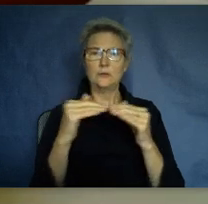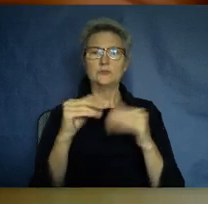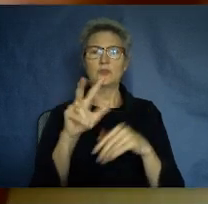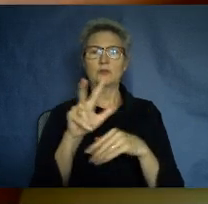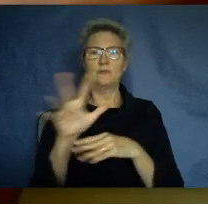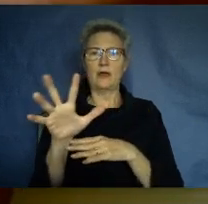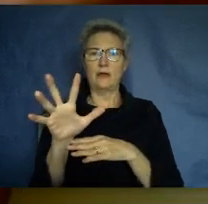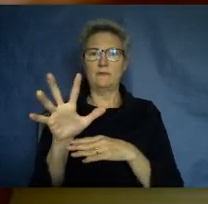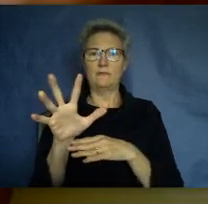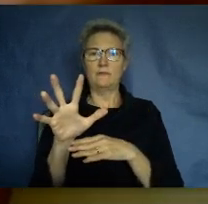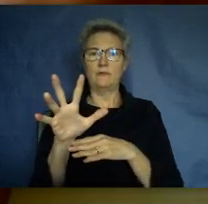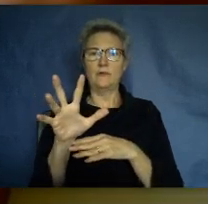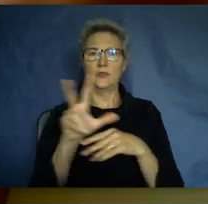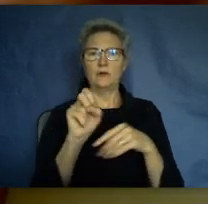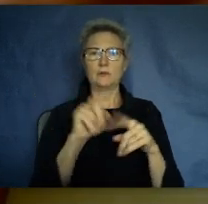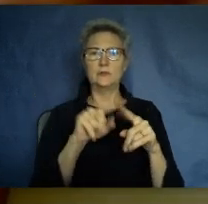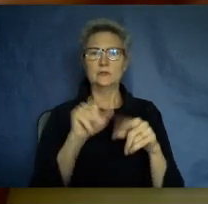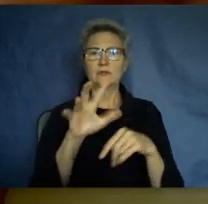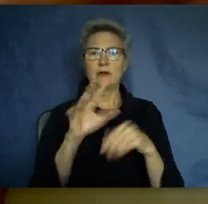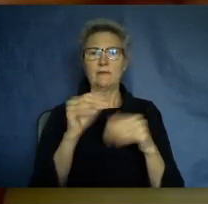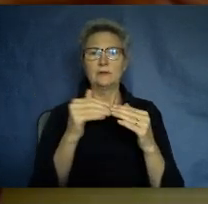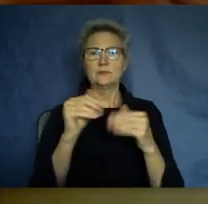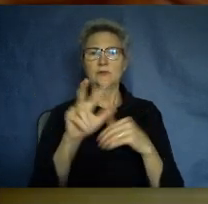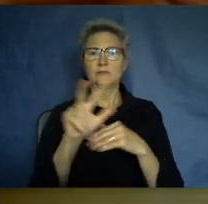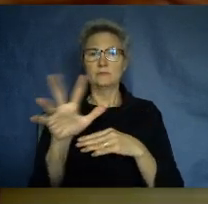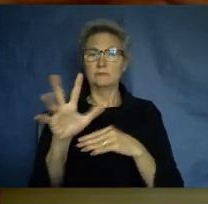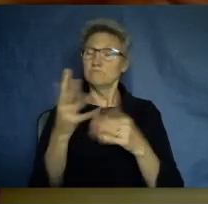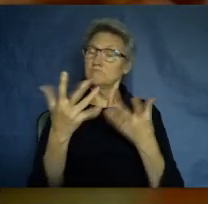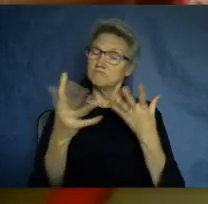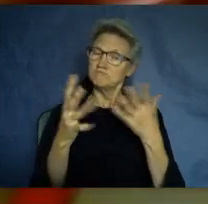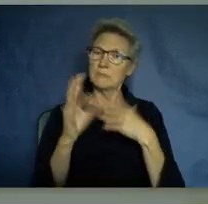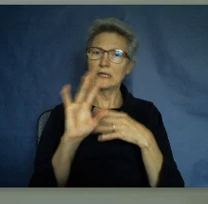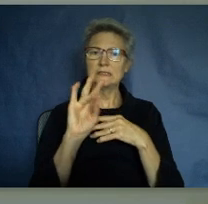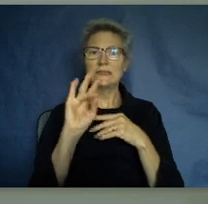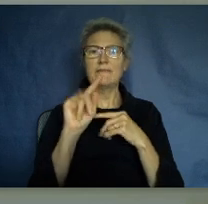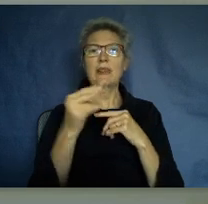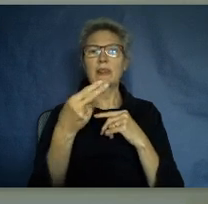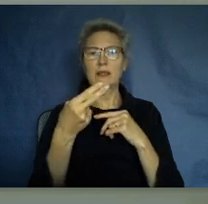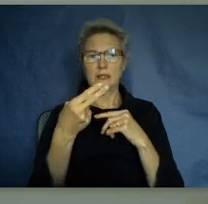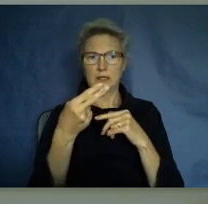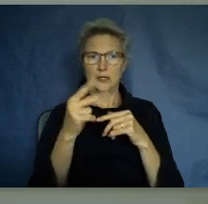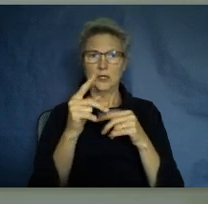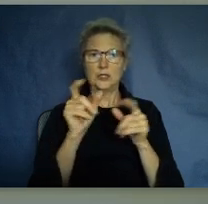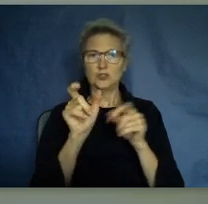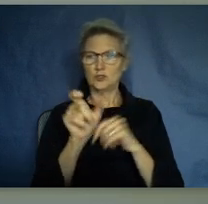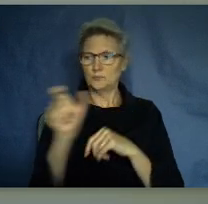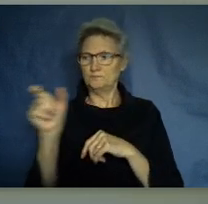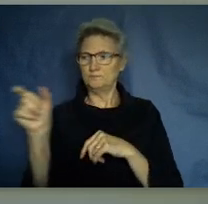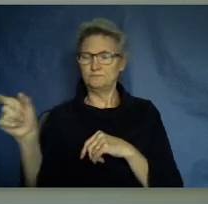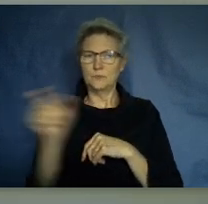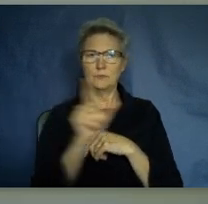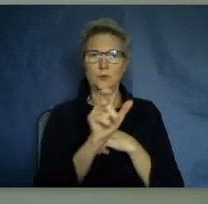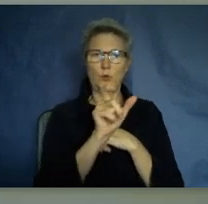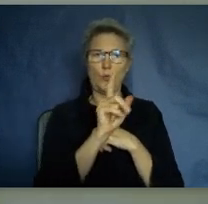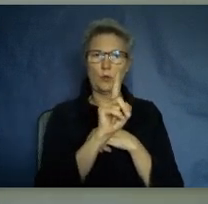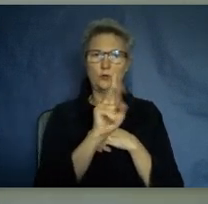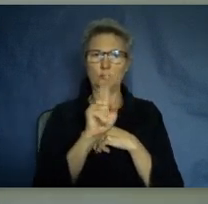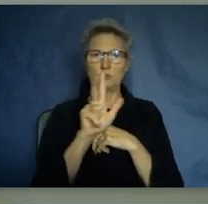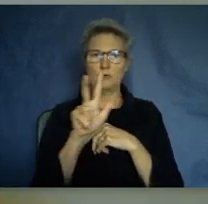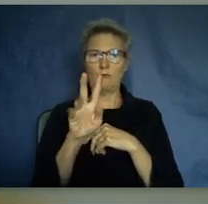30 plus 5 is 35. And so that looks like that's my seventh term in the sequence, right? Because I have